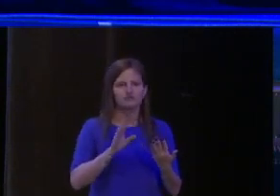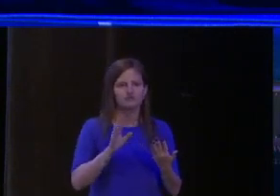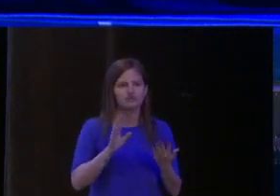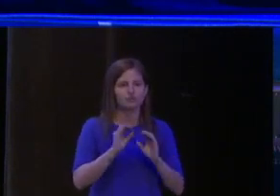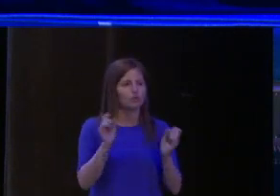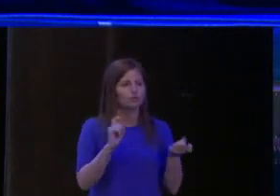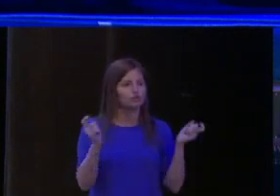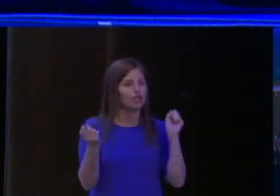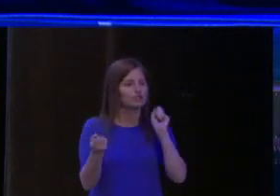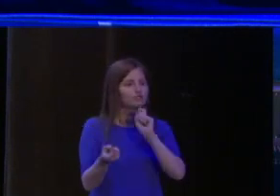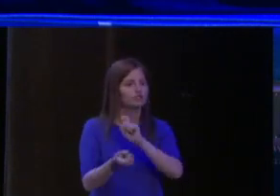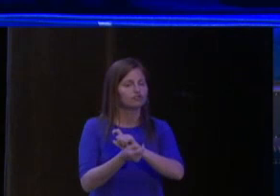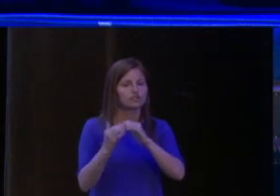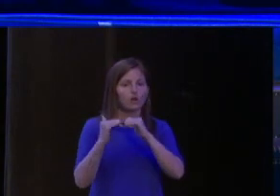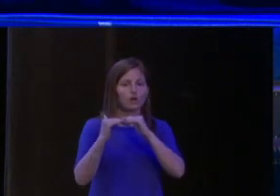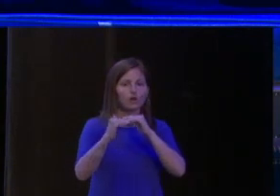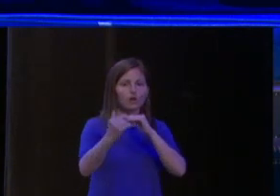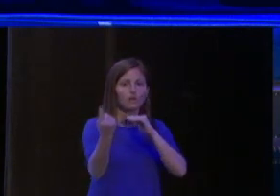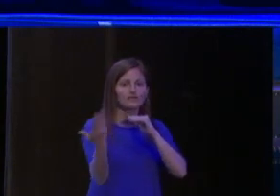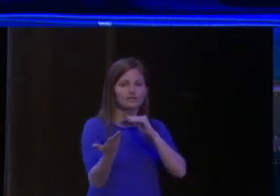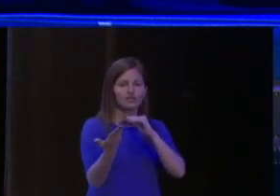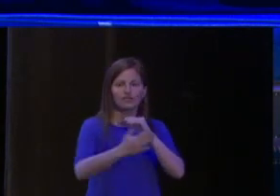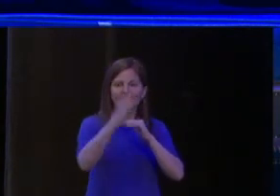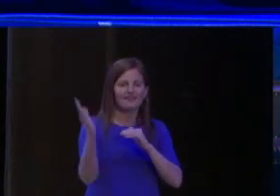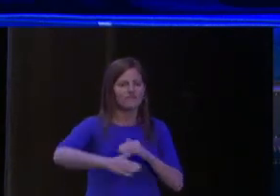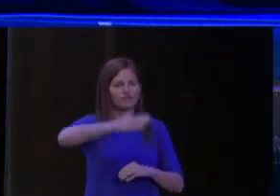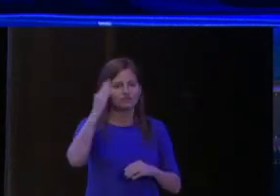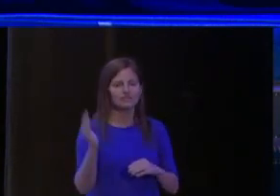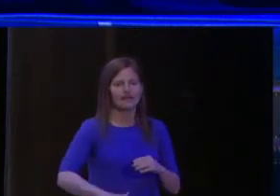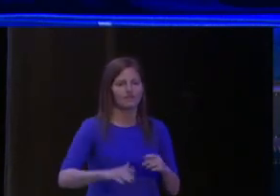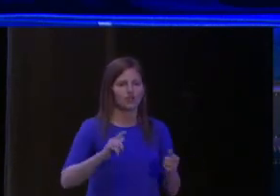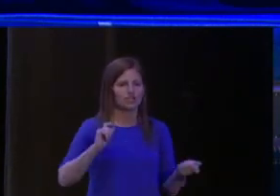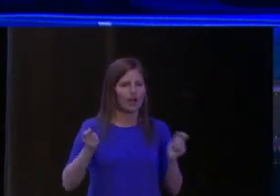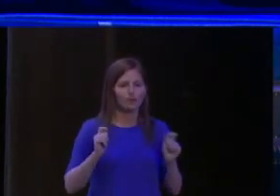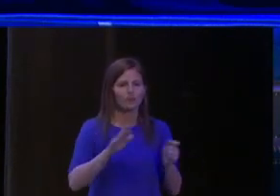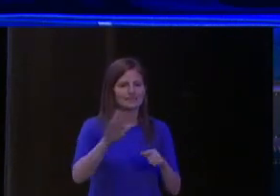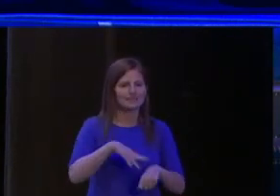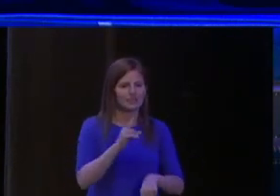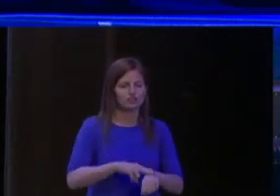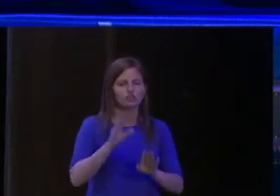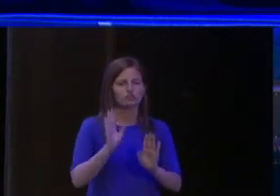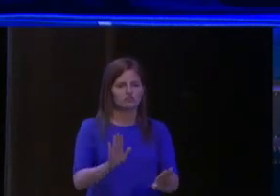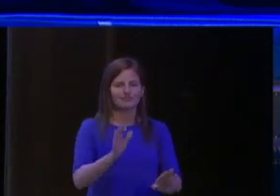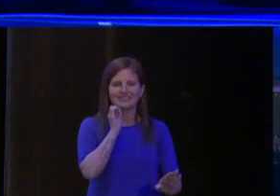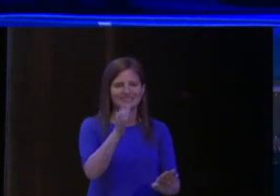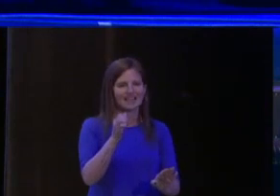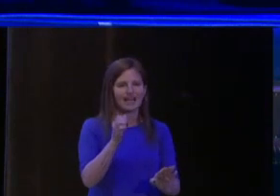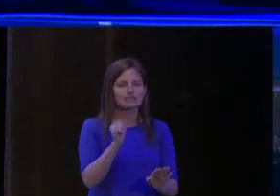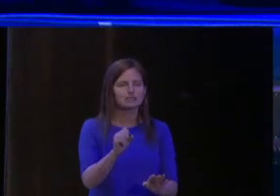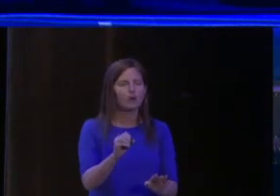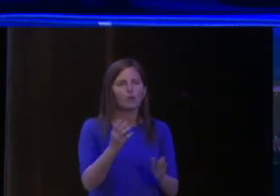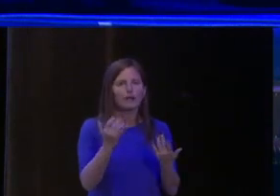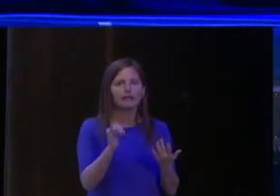changeless, always here, never, ever compromising its nature. God is not